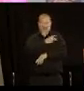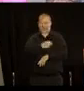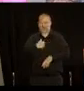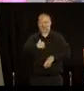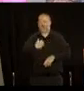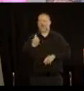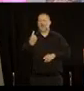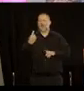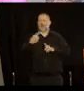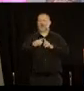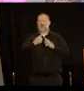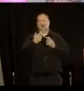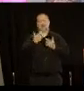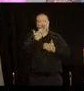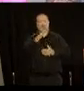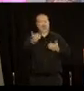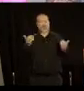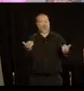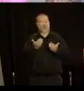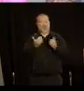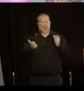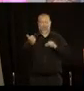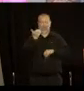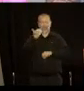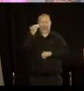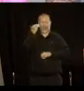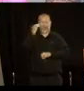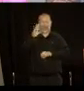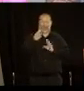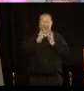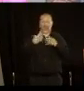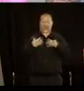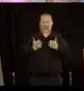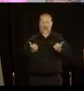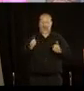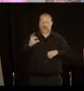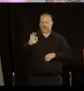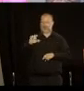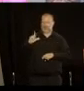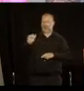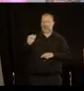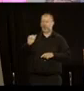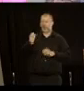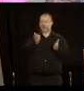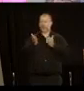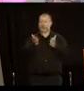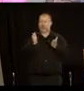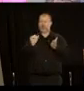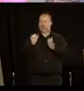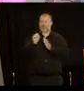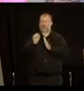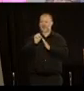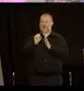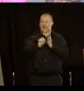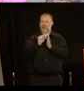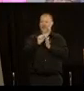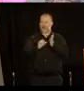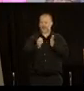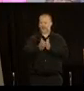And I am fortunate to be the head of the Department of Health here in Florida and to serve as the State Surgeon